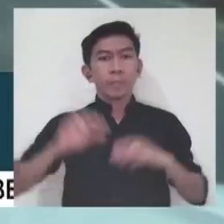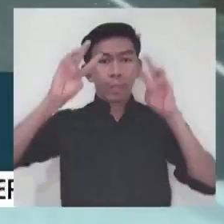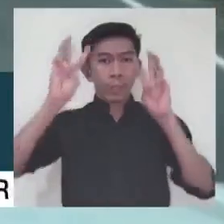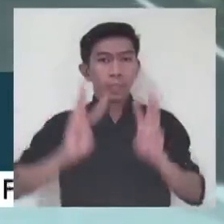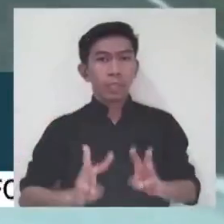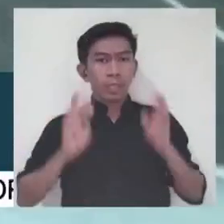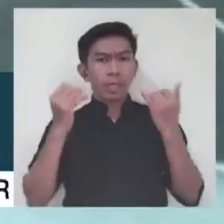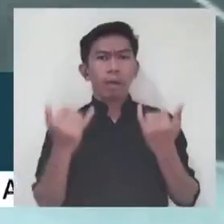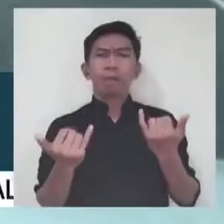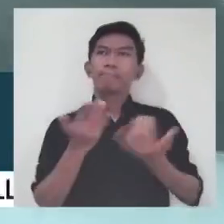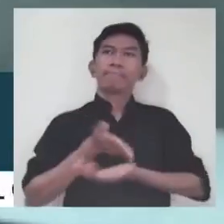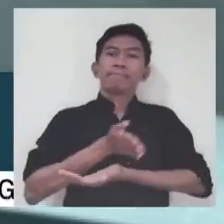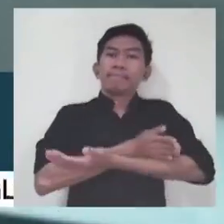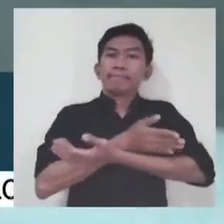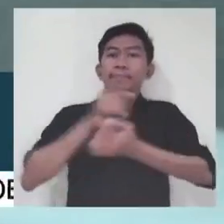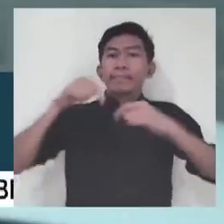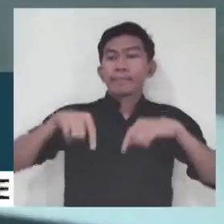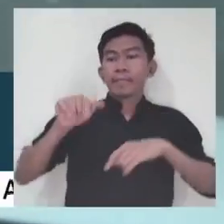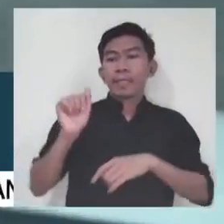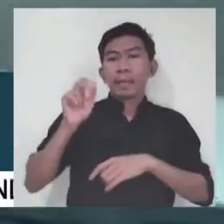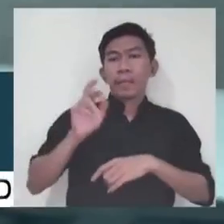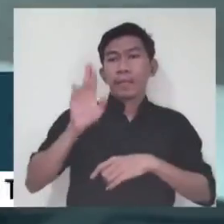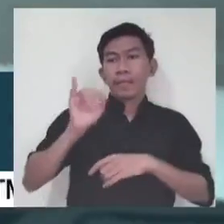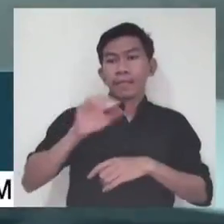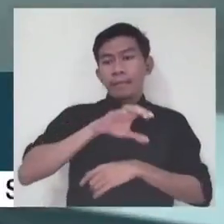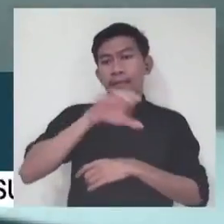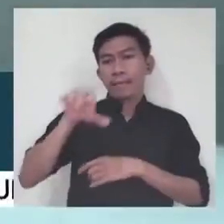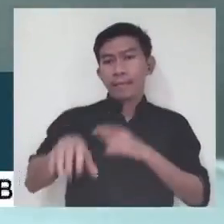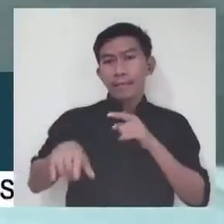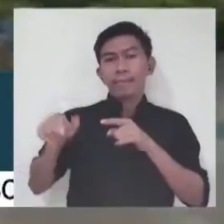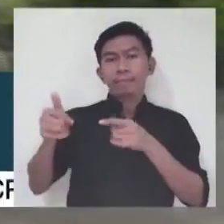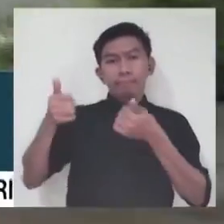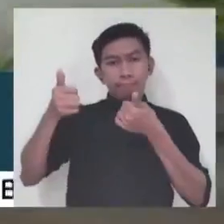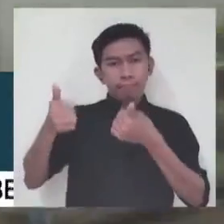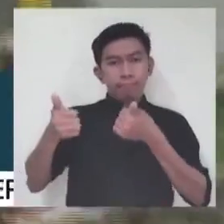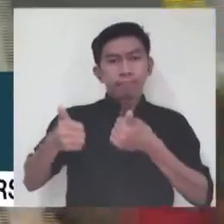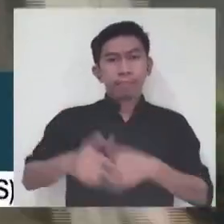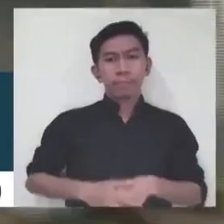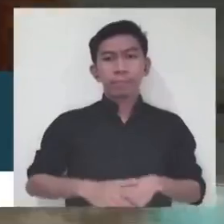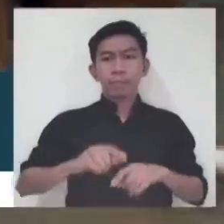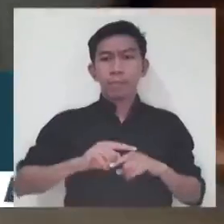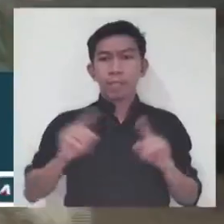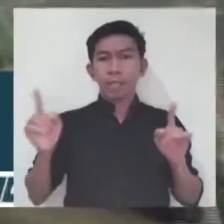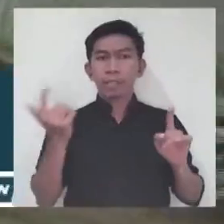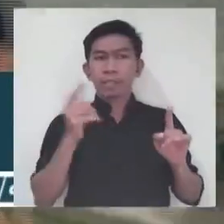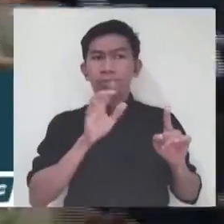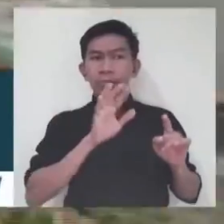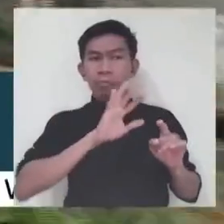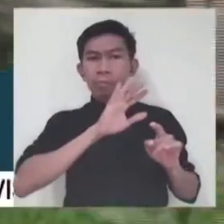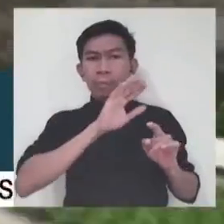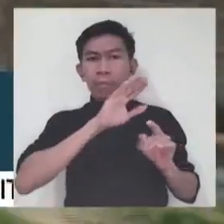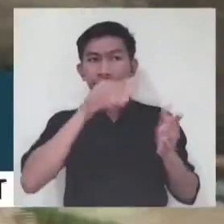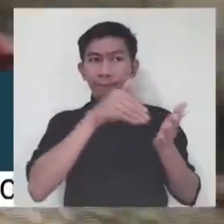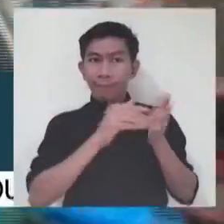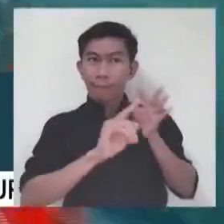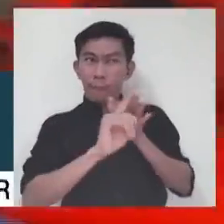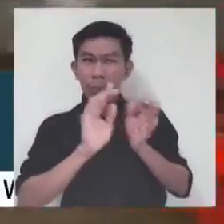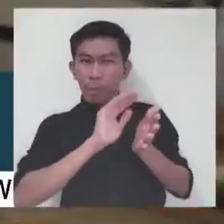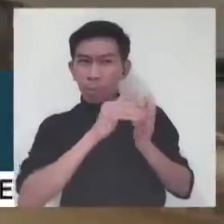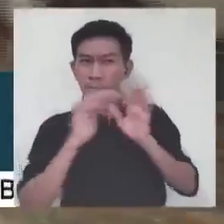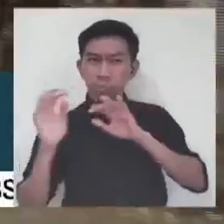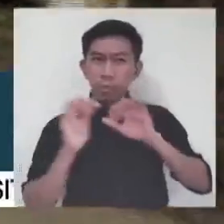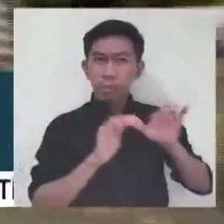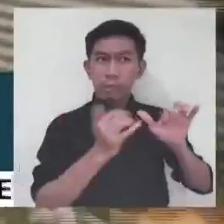now here in Apari, Cagayan, but those living in evacuation centers cannot go home just yet. We spoke a while ago